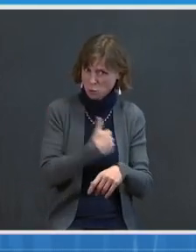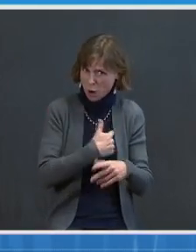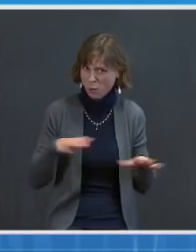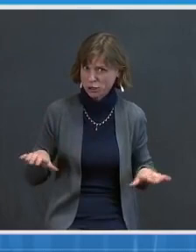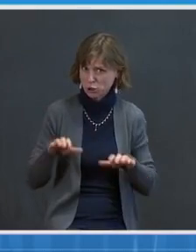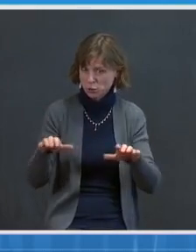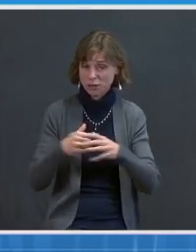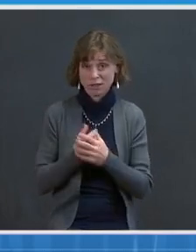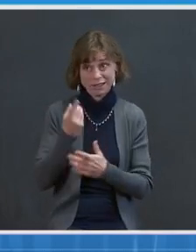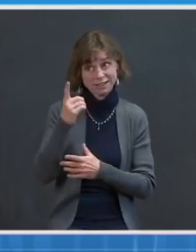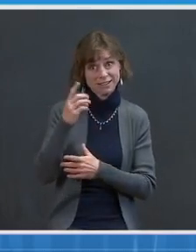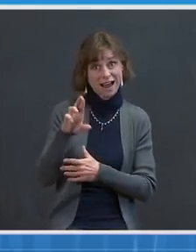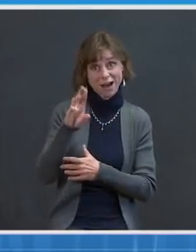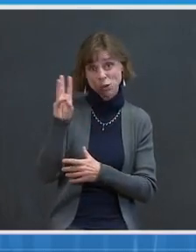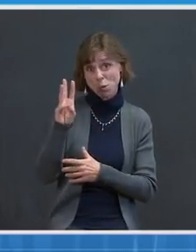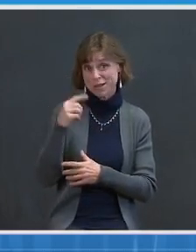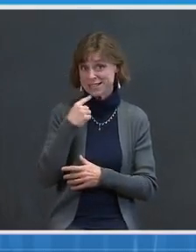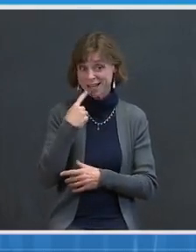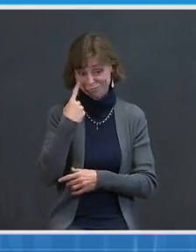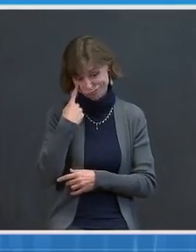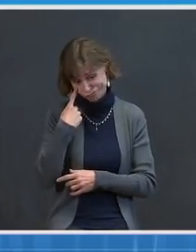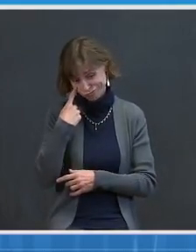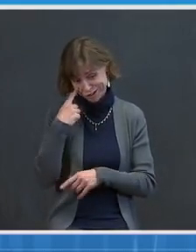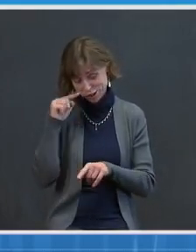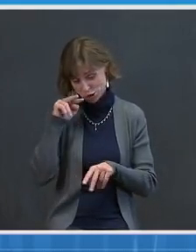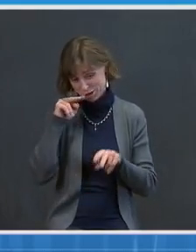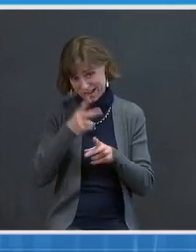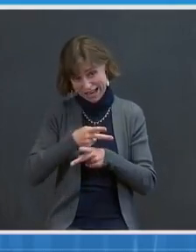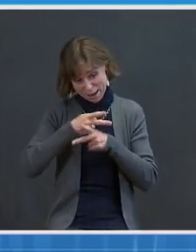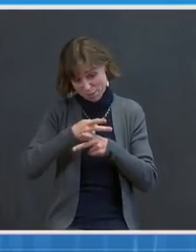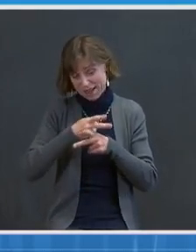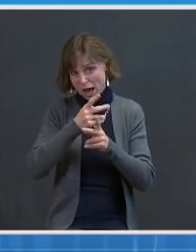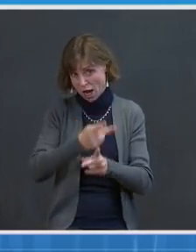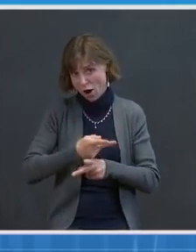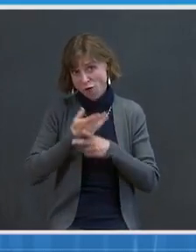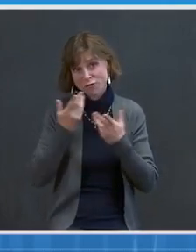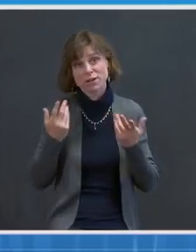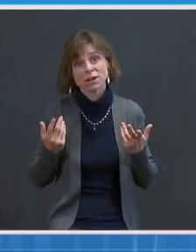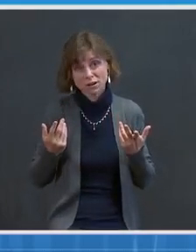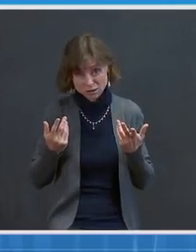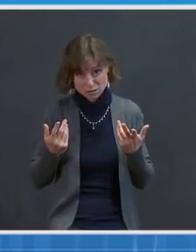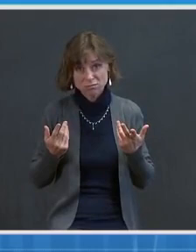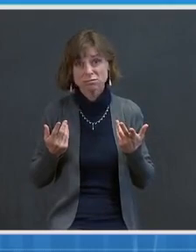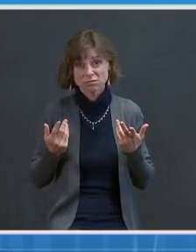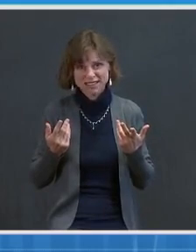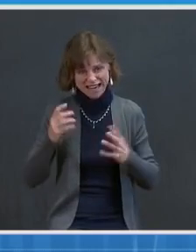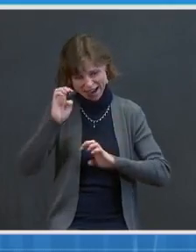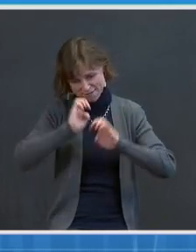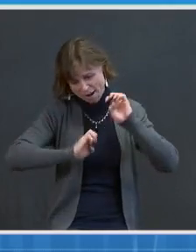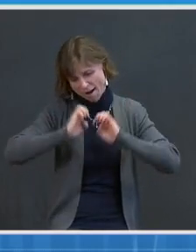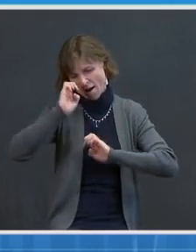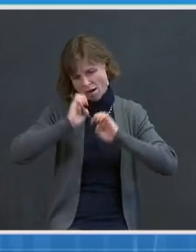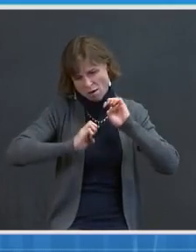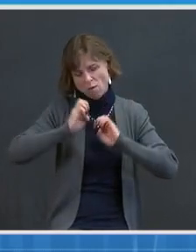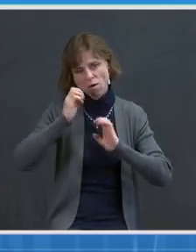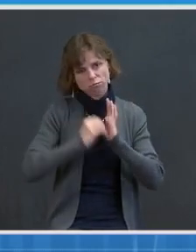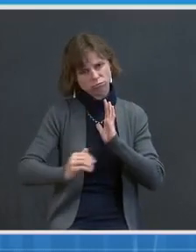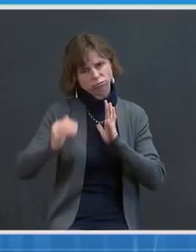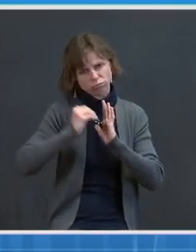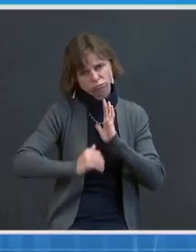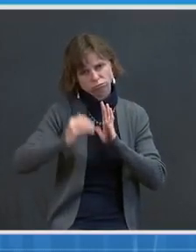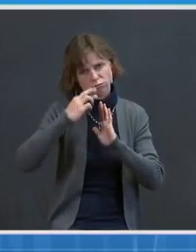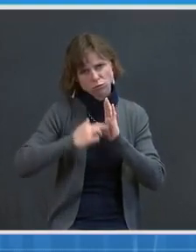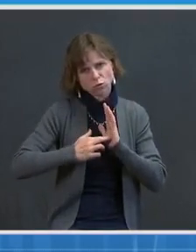she keeps her eye on that very carefully as they reevaluate the guidelines. So you can get 20, 30, 40,